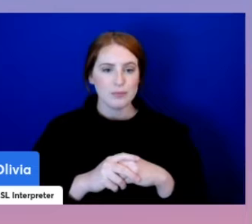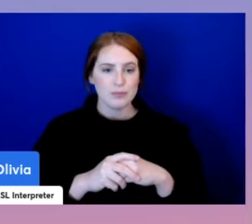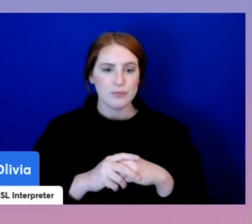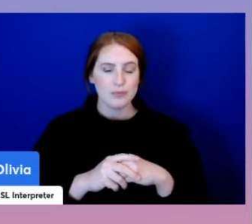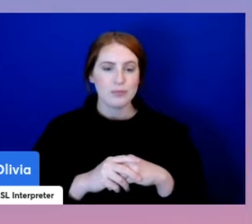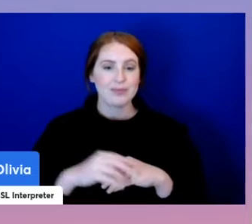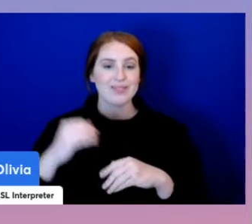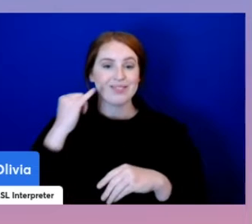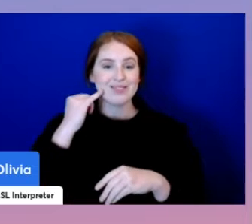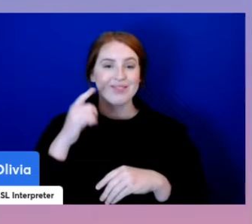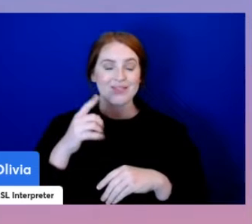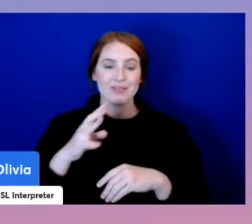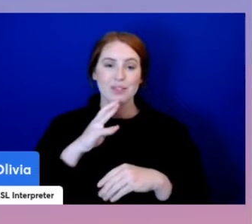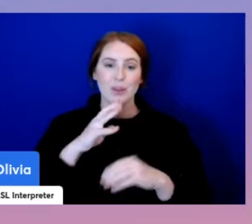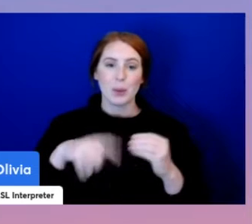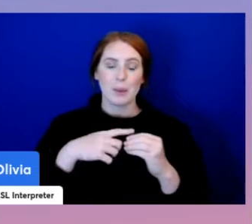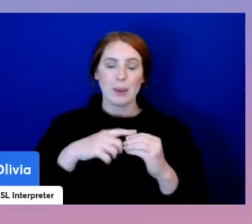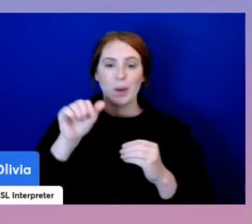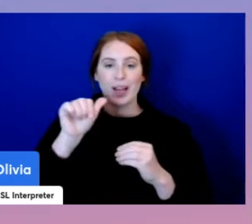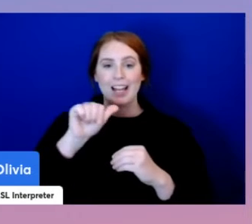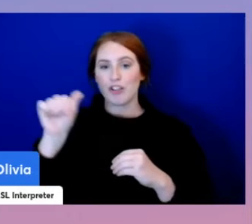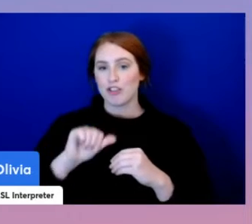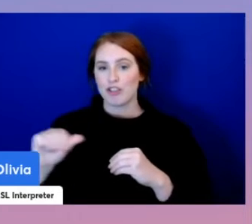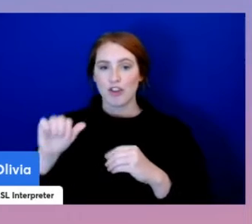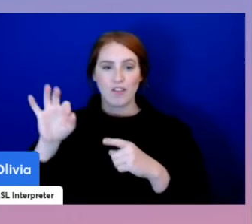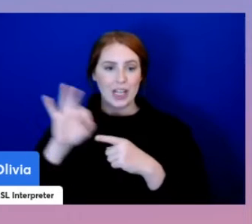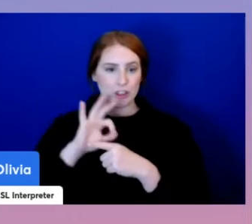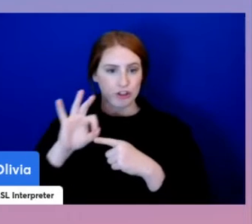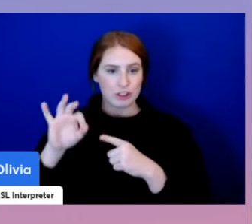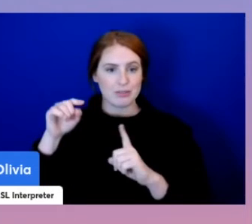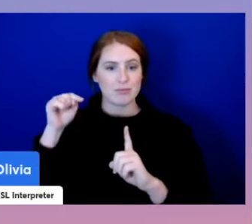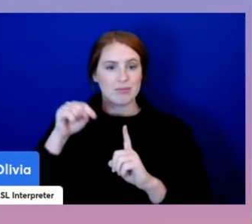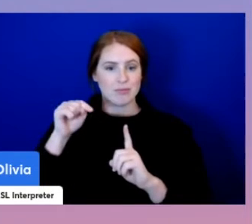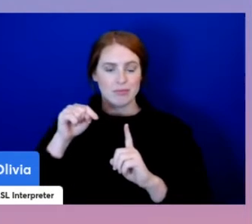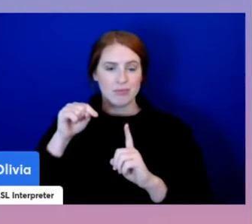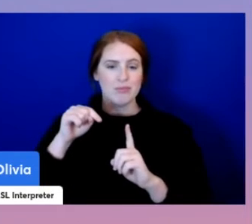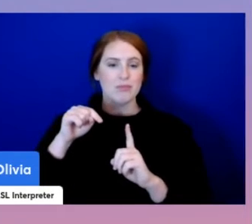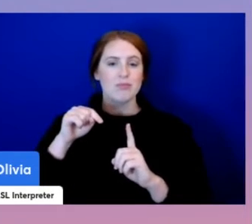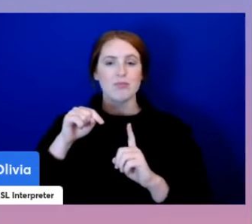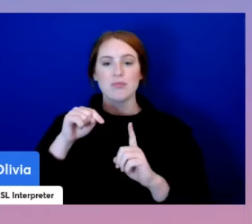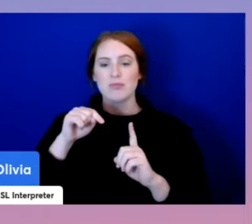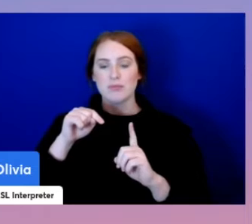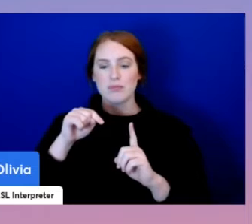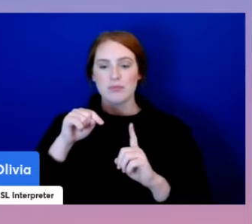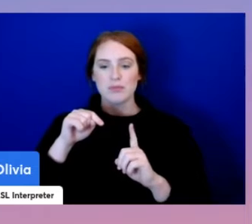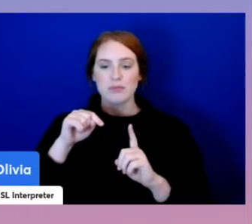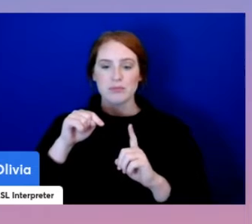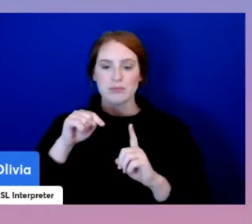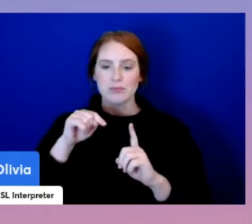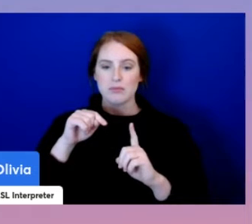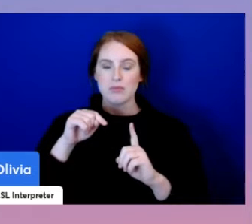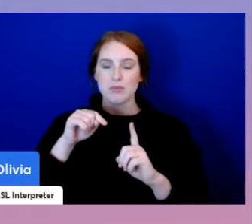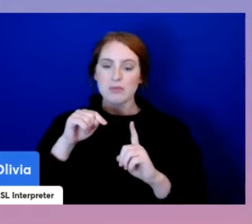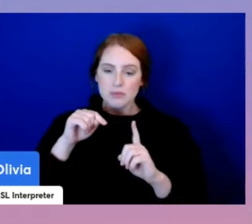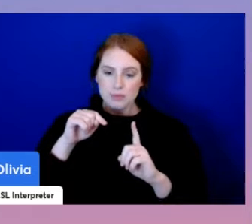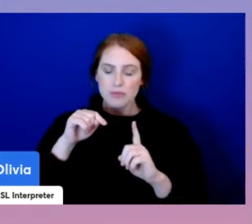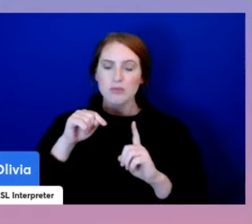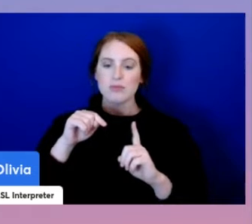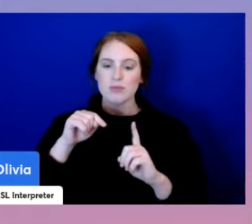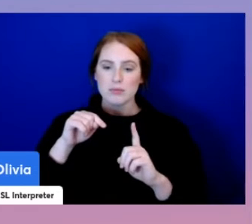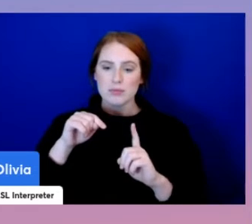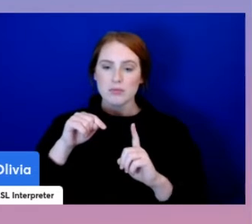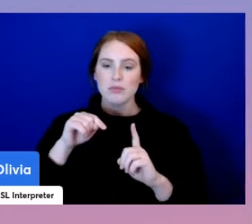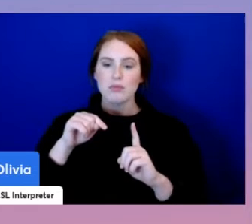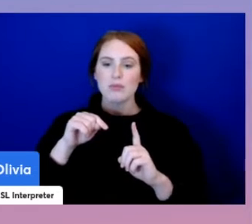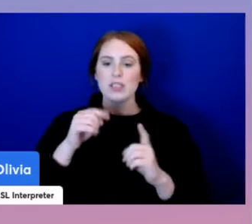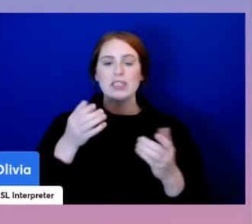If we talk about the Azure Function is mean like a serverless compute